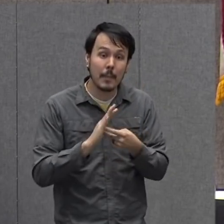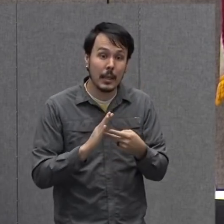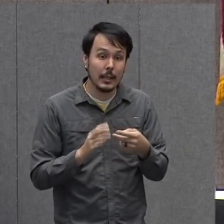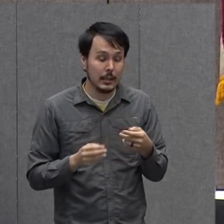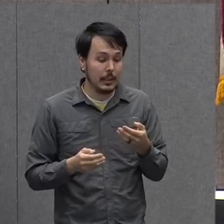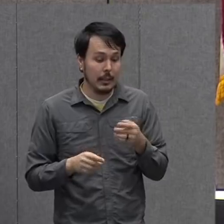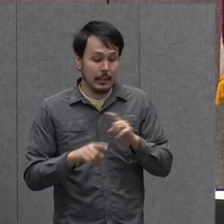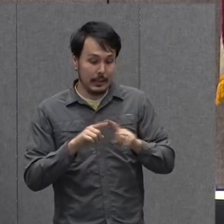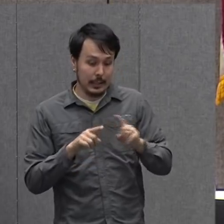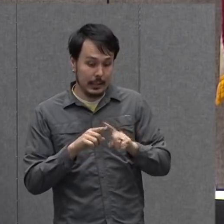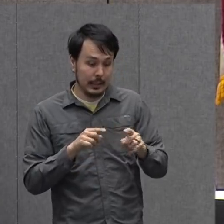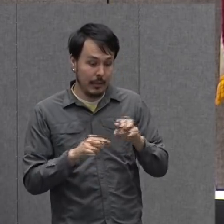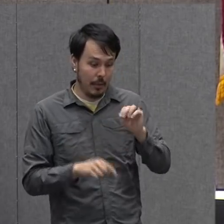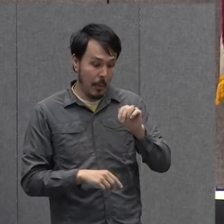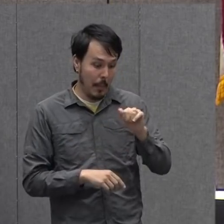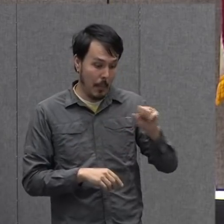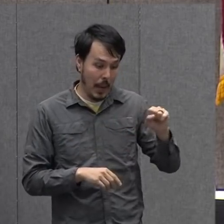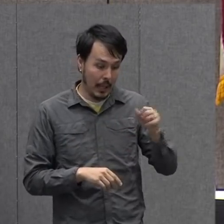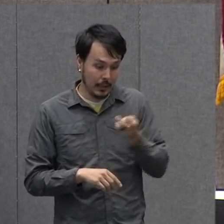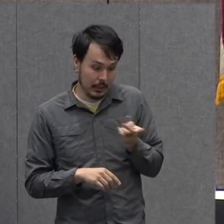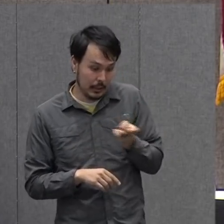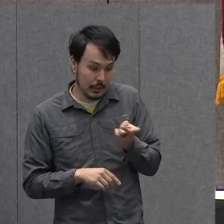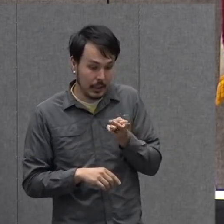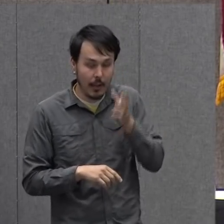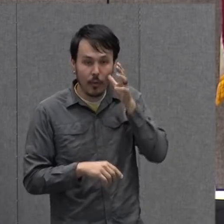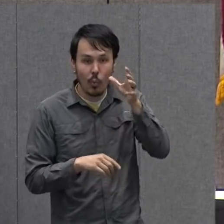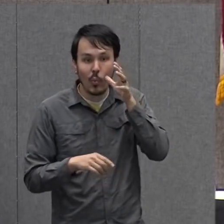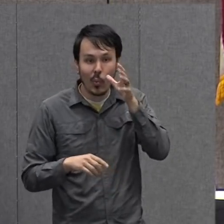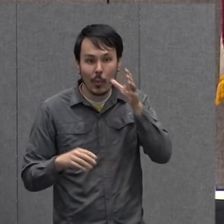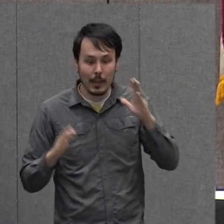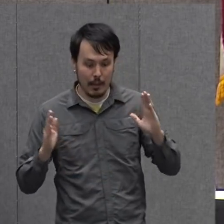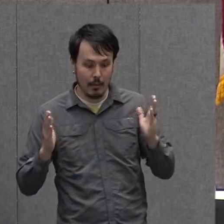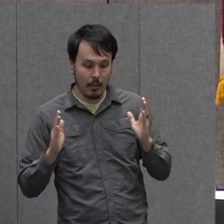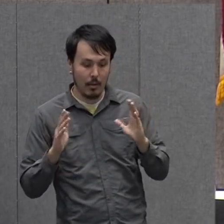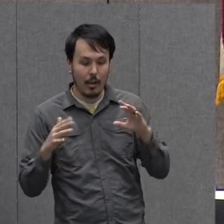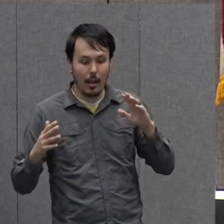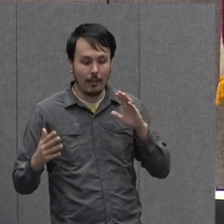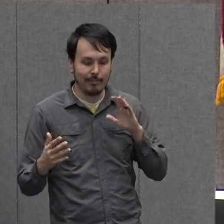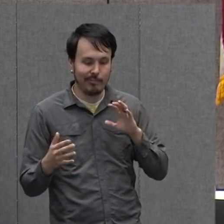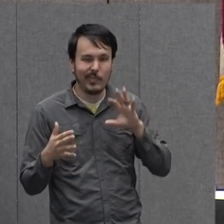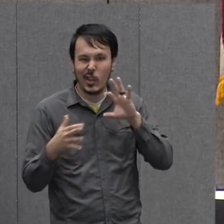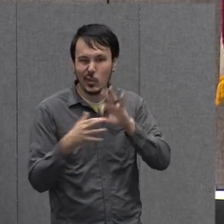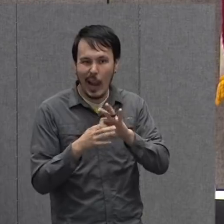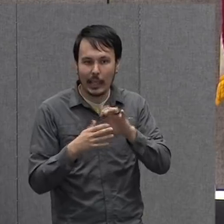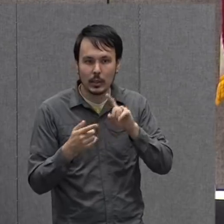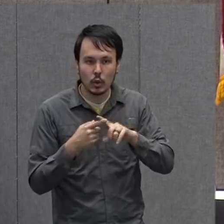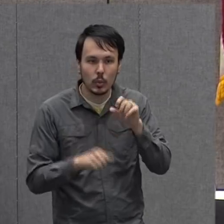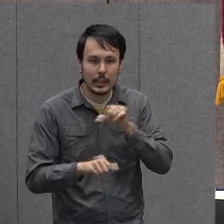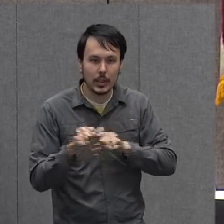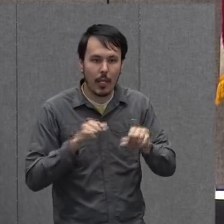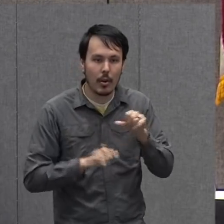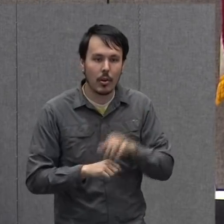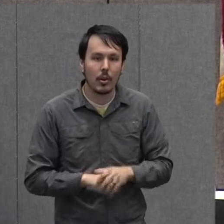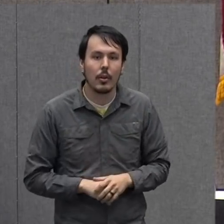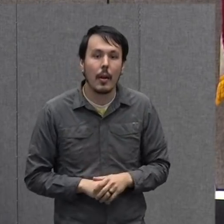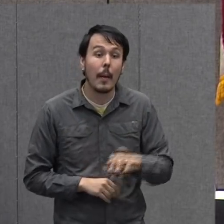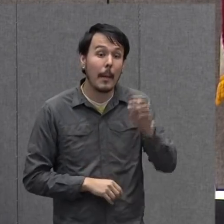earth. What does gravity feel like where we are? I'm going to throw this ball down, and gravity pulls on